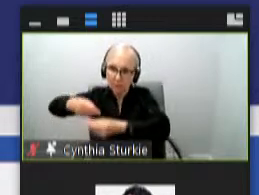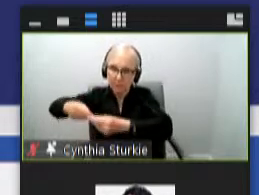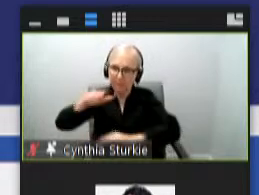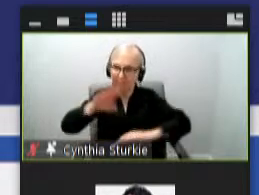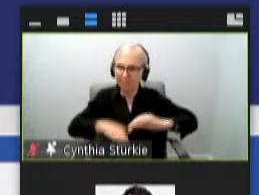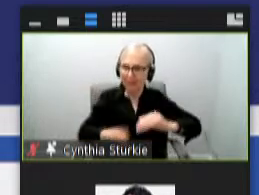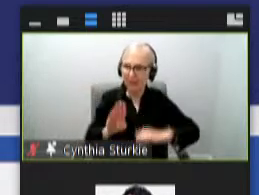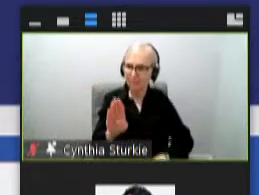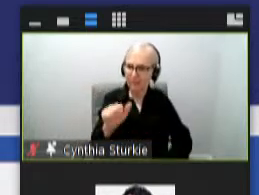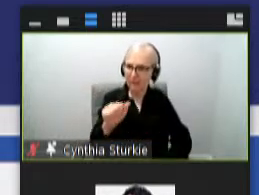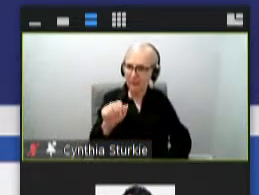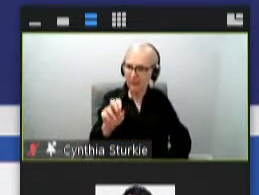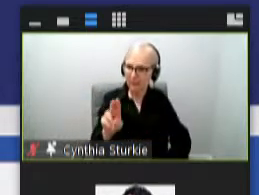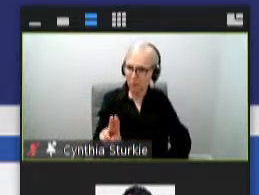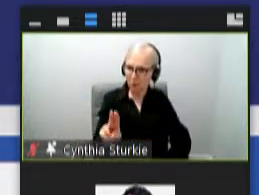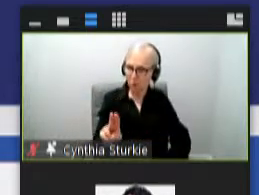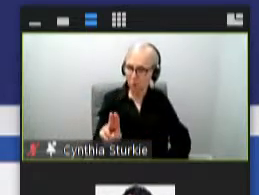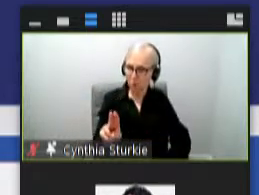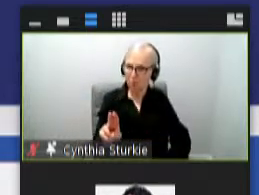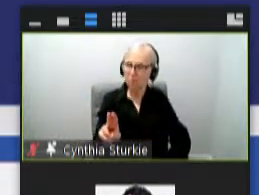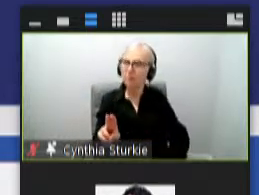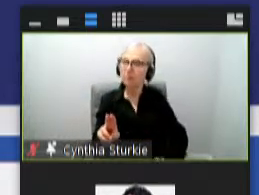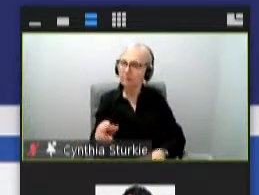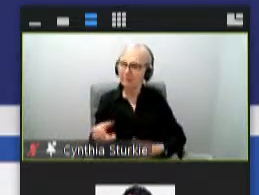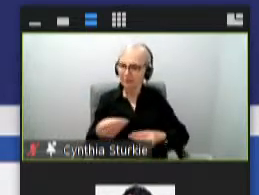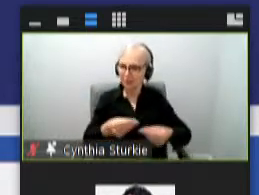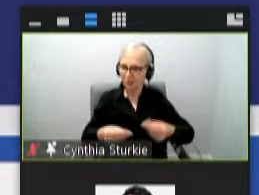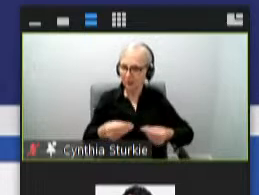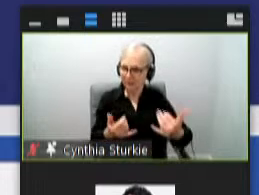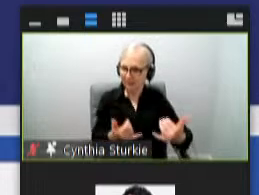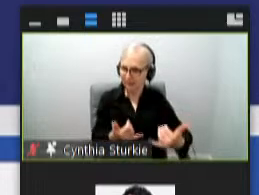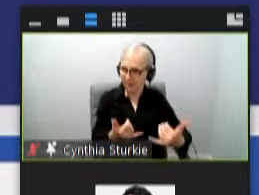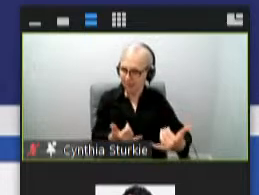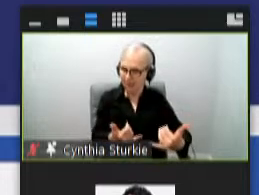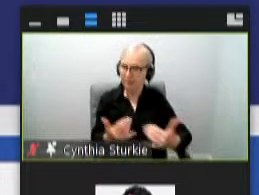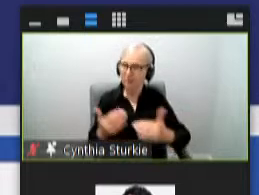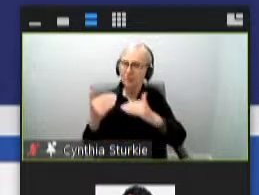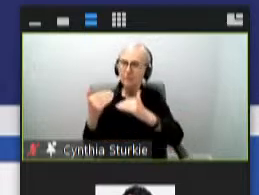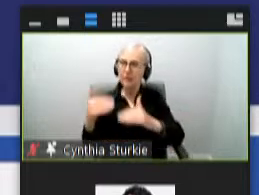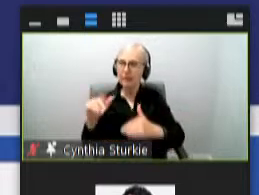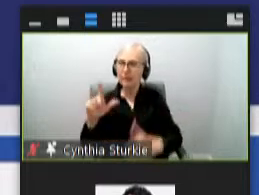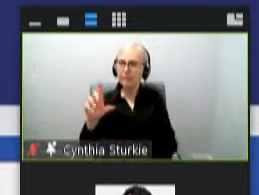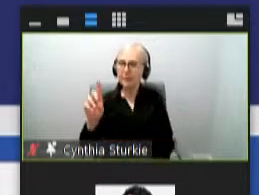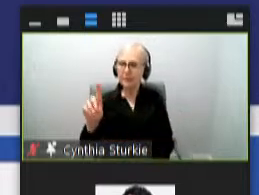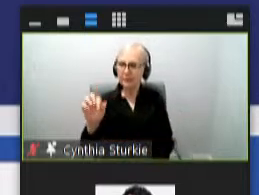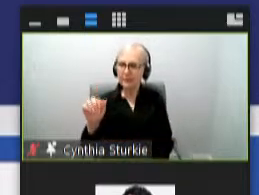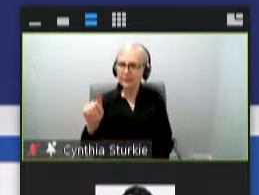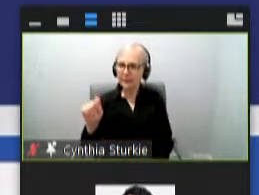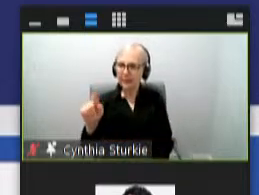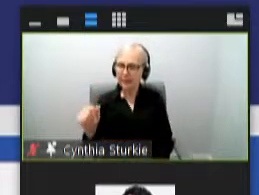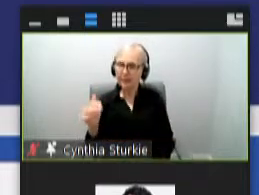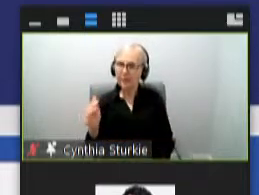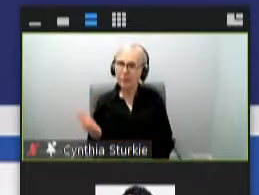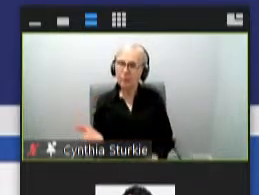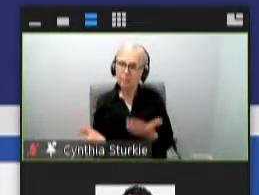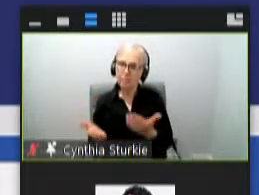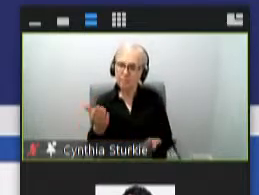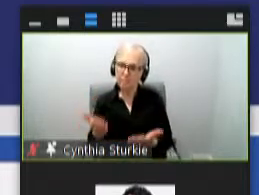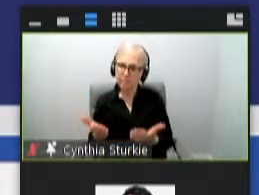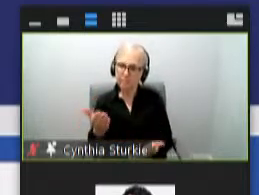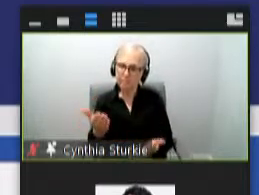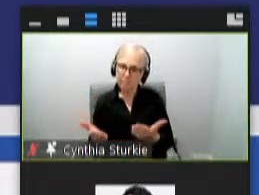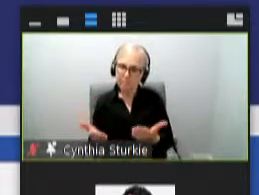BA2 subvariants that have been circulating. And there's also some limited data suggesting that there could be a greater degree of immune